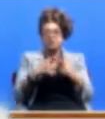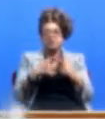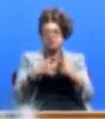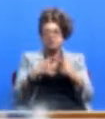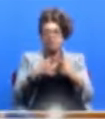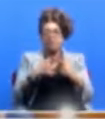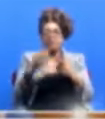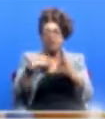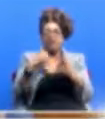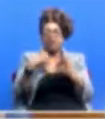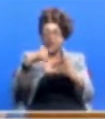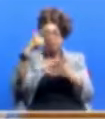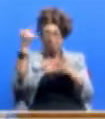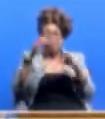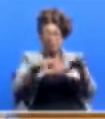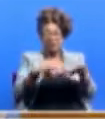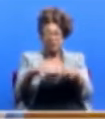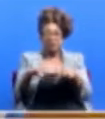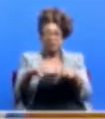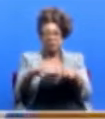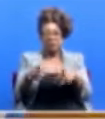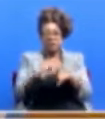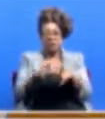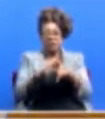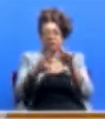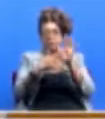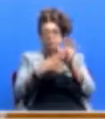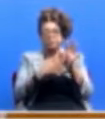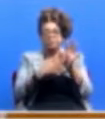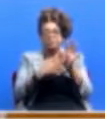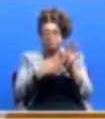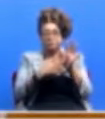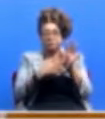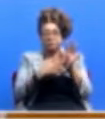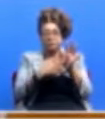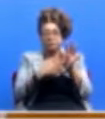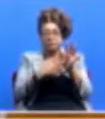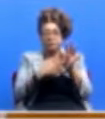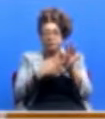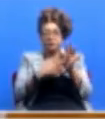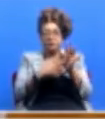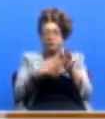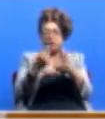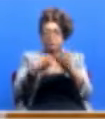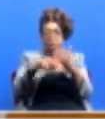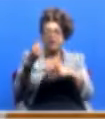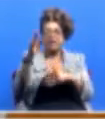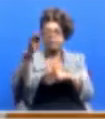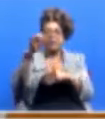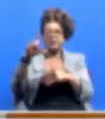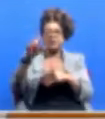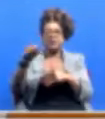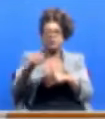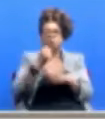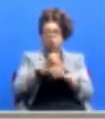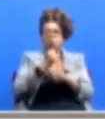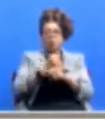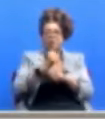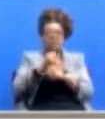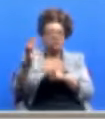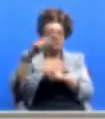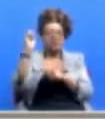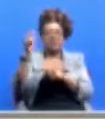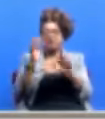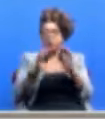black market system. Like now, for example, pay bills are no longer working in Kenya.